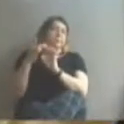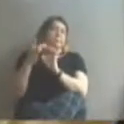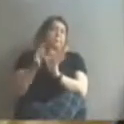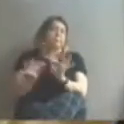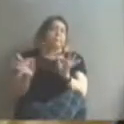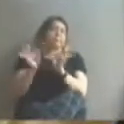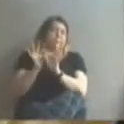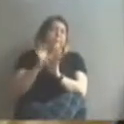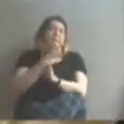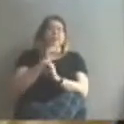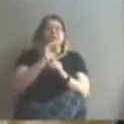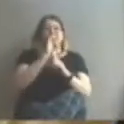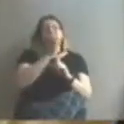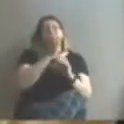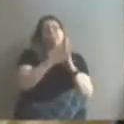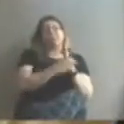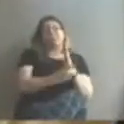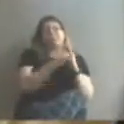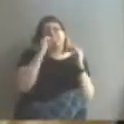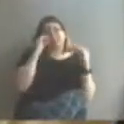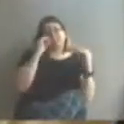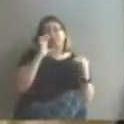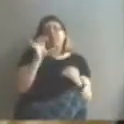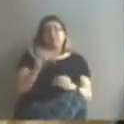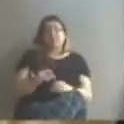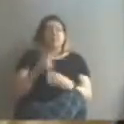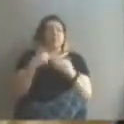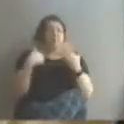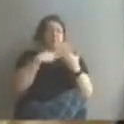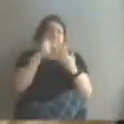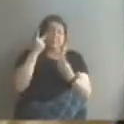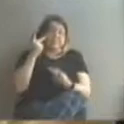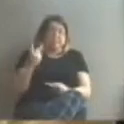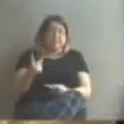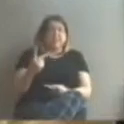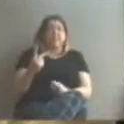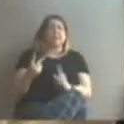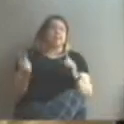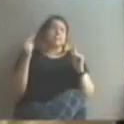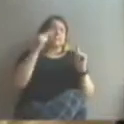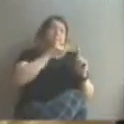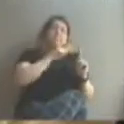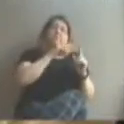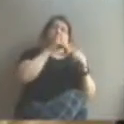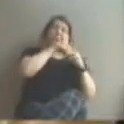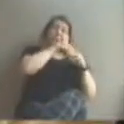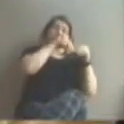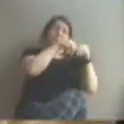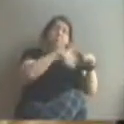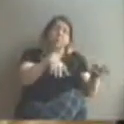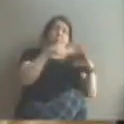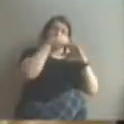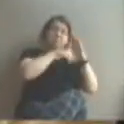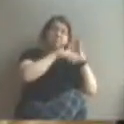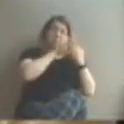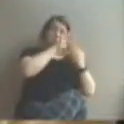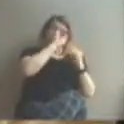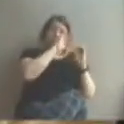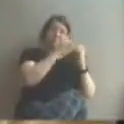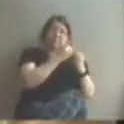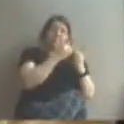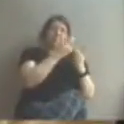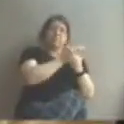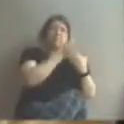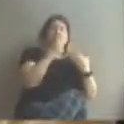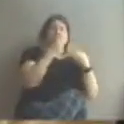culturally competent teaching, and that is something that we see when we reference back to the org chart within the deeper learning department,